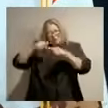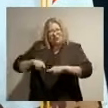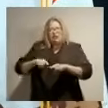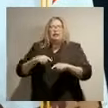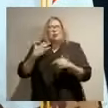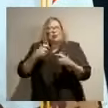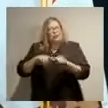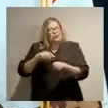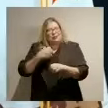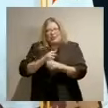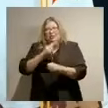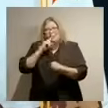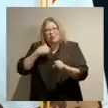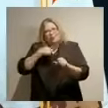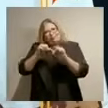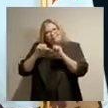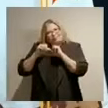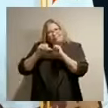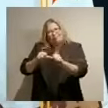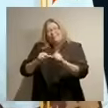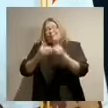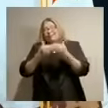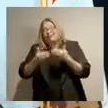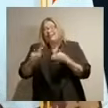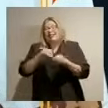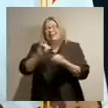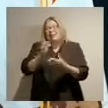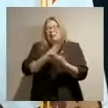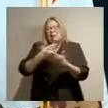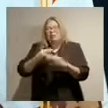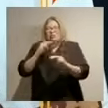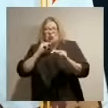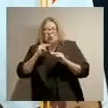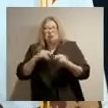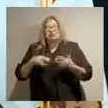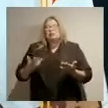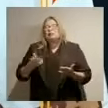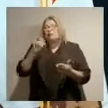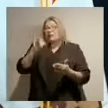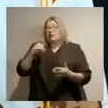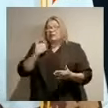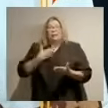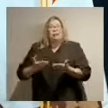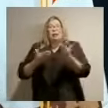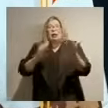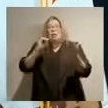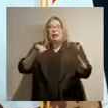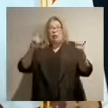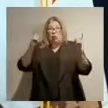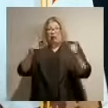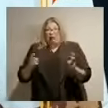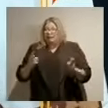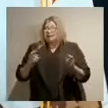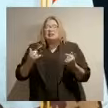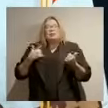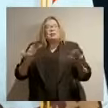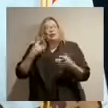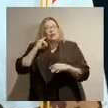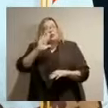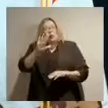to maintain as we move forward in this budget negotiation. So that's the May revise, and we're here to answer any questions.